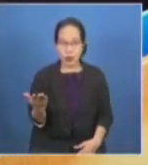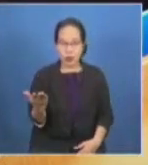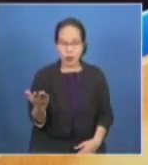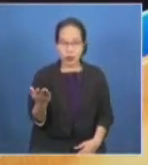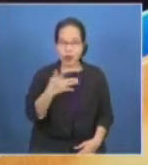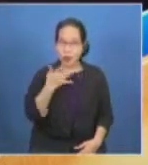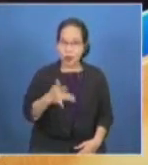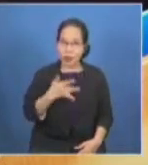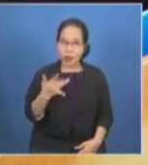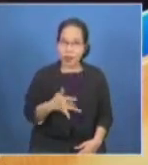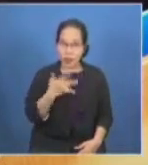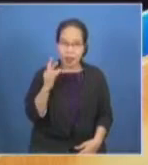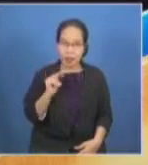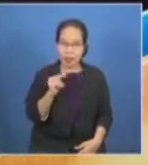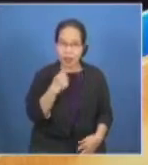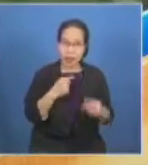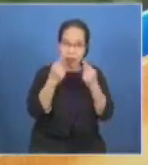for you.